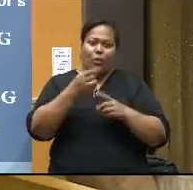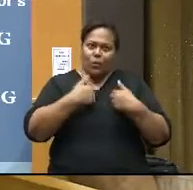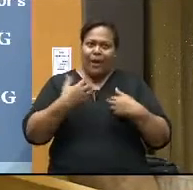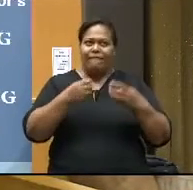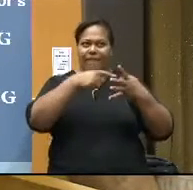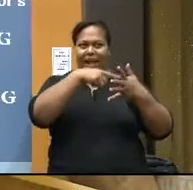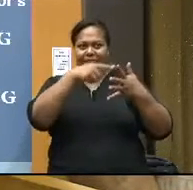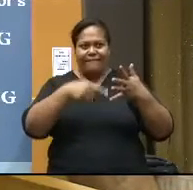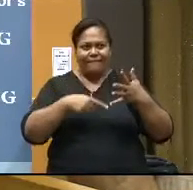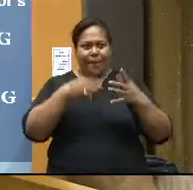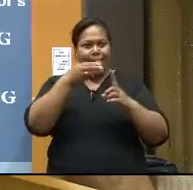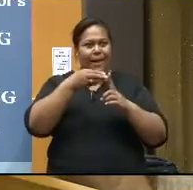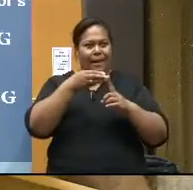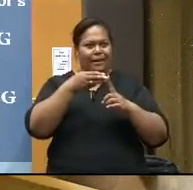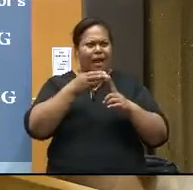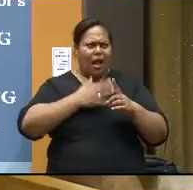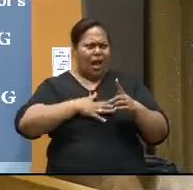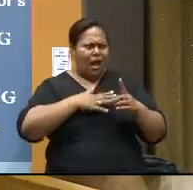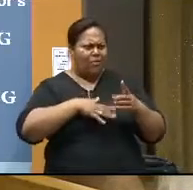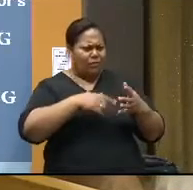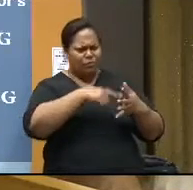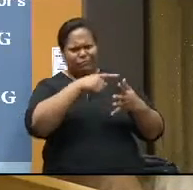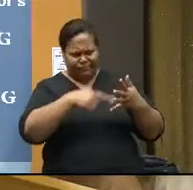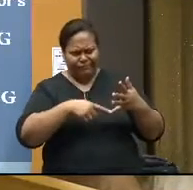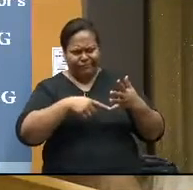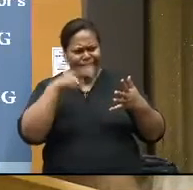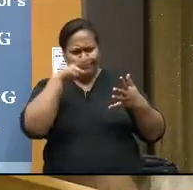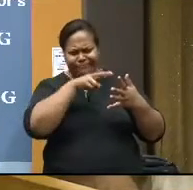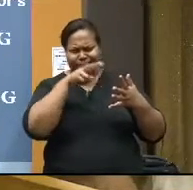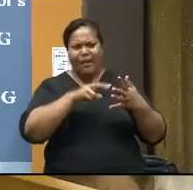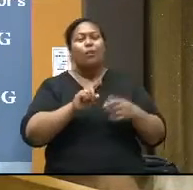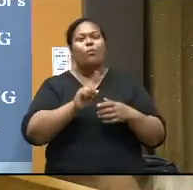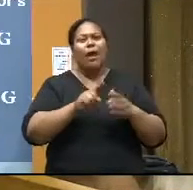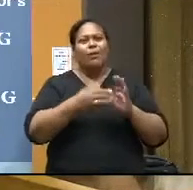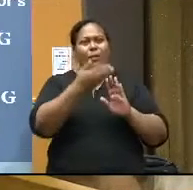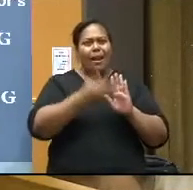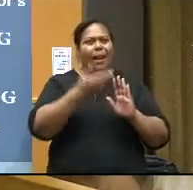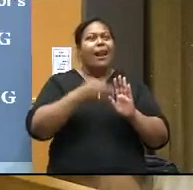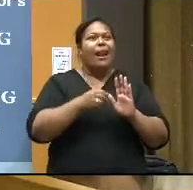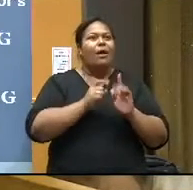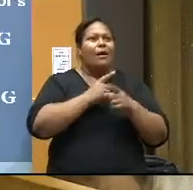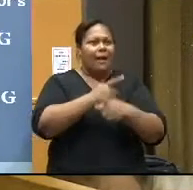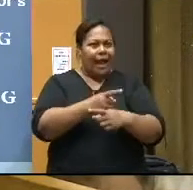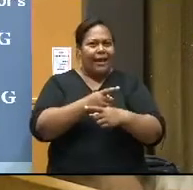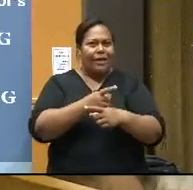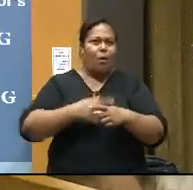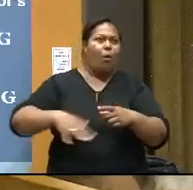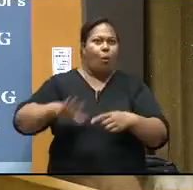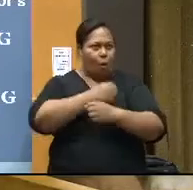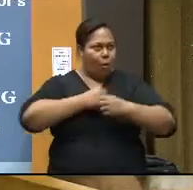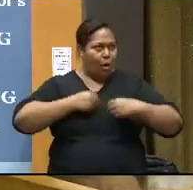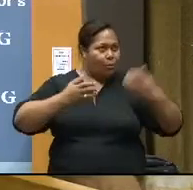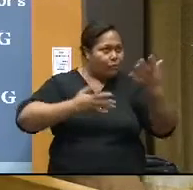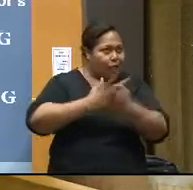objectives, and I want to go through them because that is what will guide all our conversation, all our